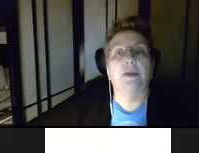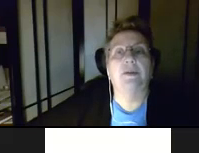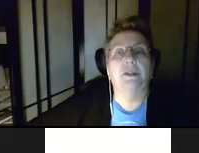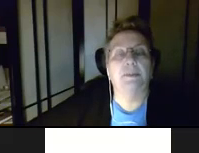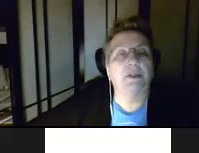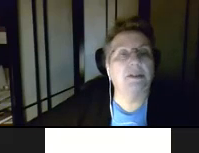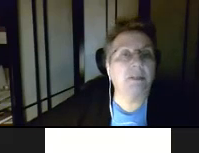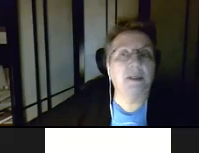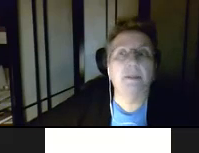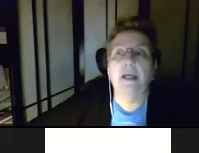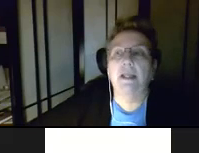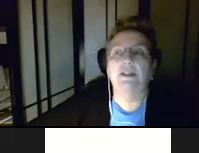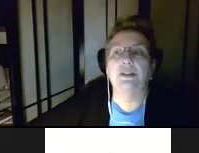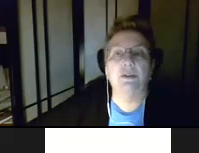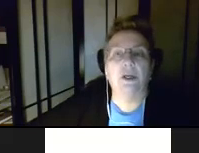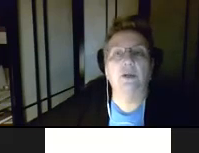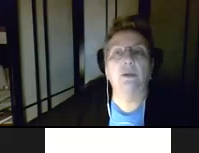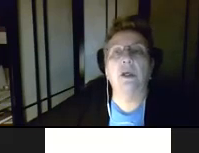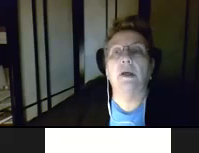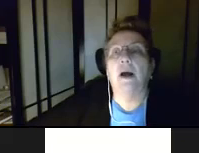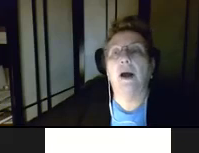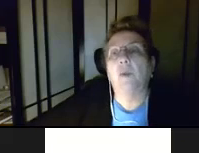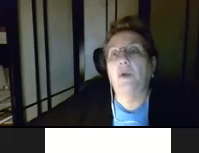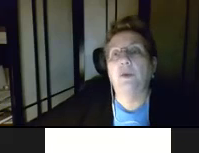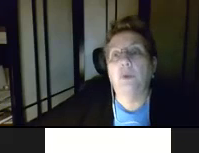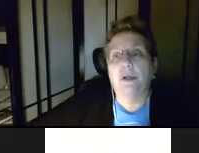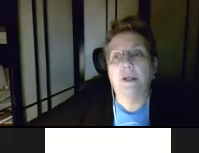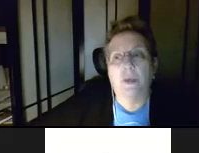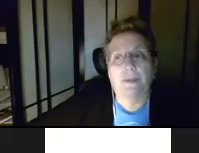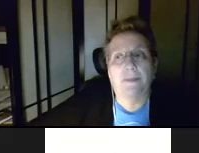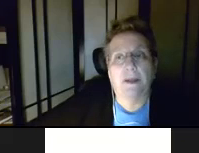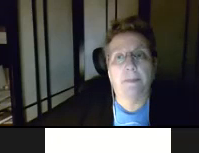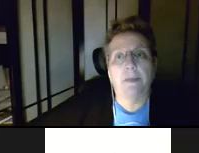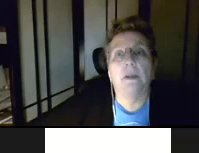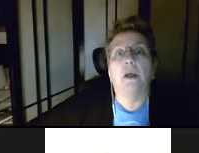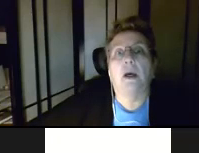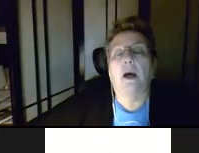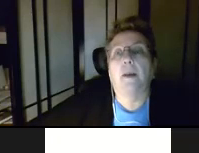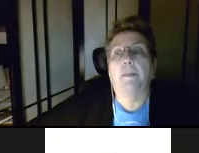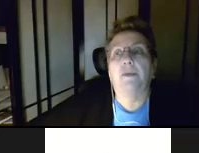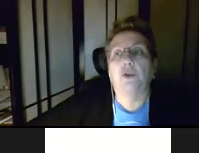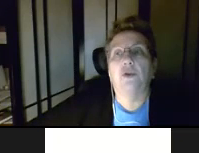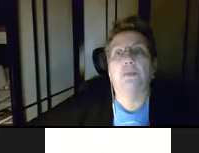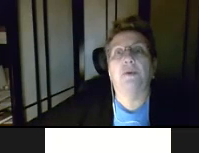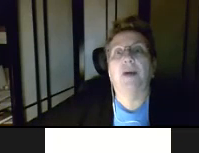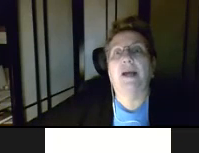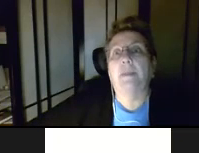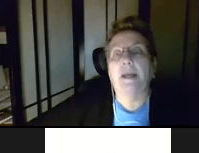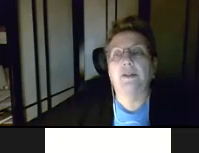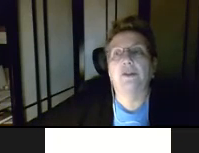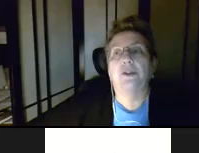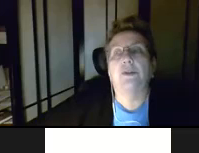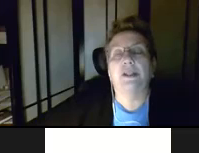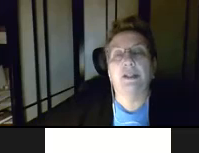know, they're the experienced epidemiologists who know. We're working with them to provide